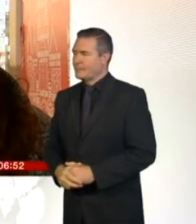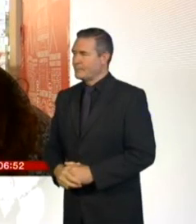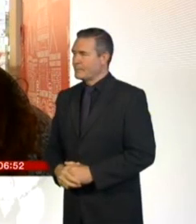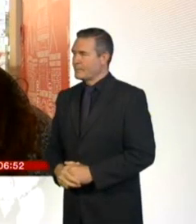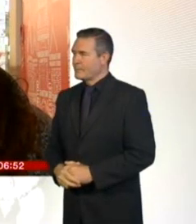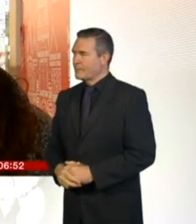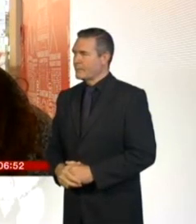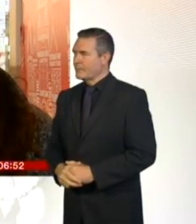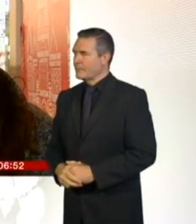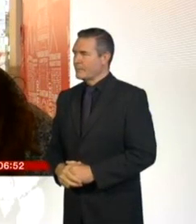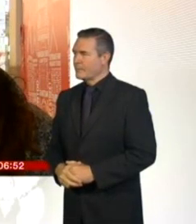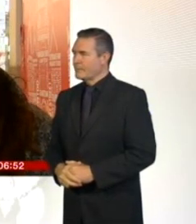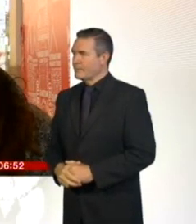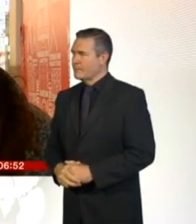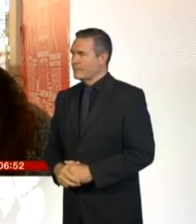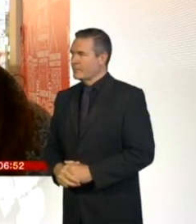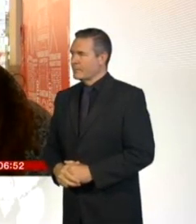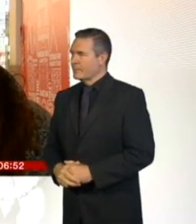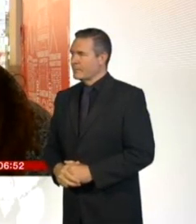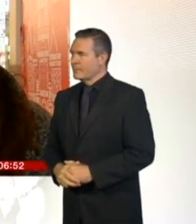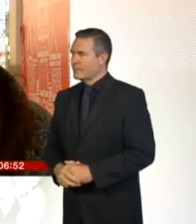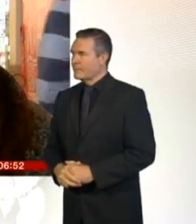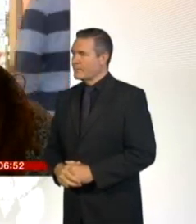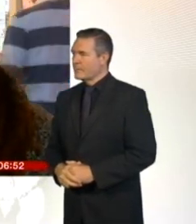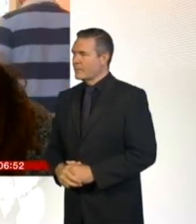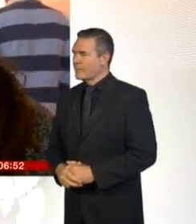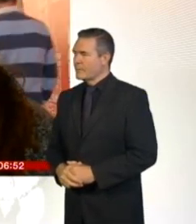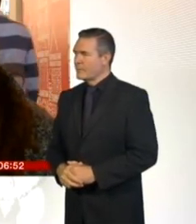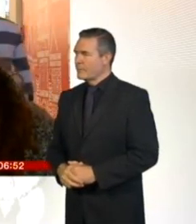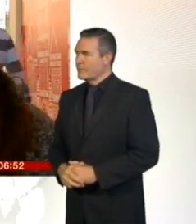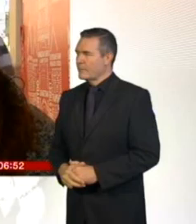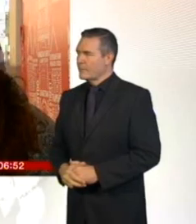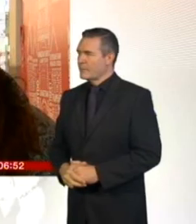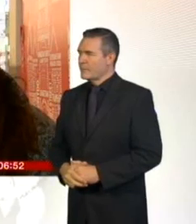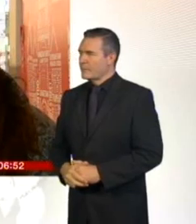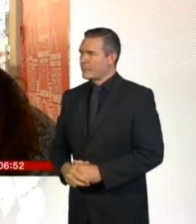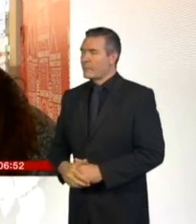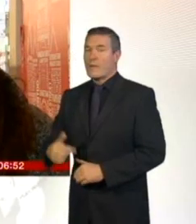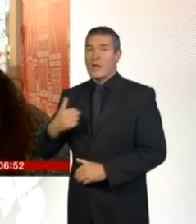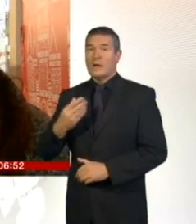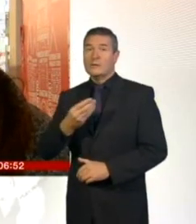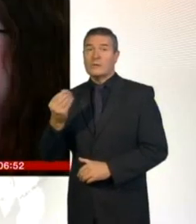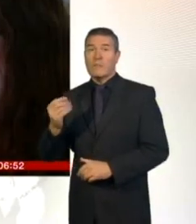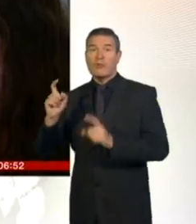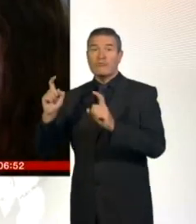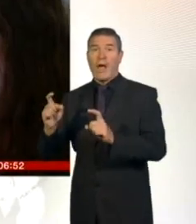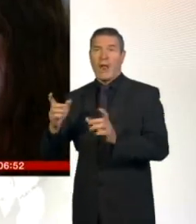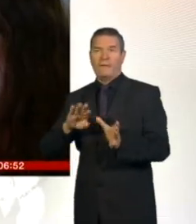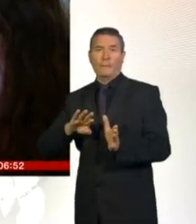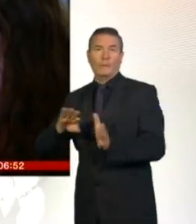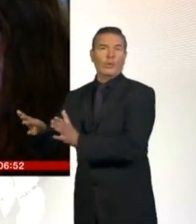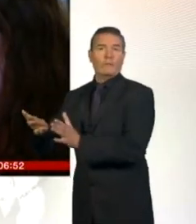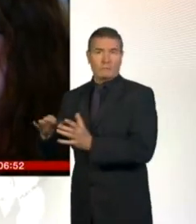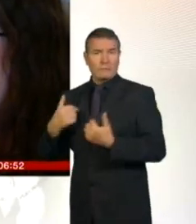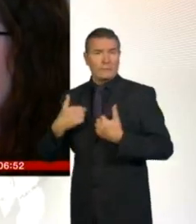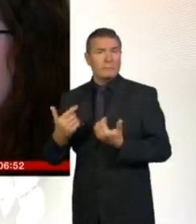like half price, but you can't get to it. I genuinely have moved rails around in shops before. I want to be able to